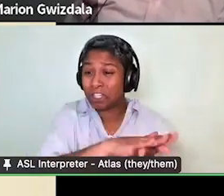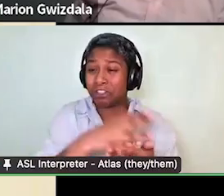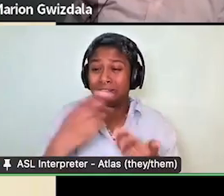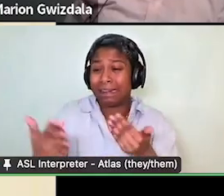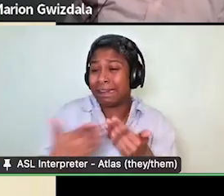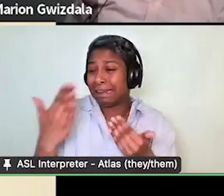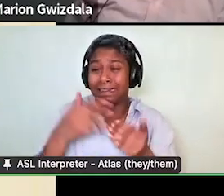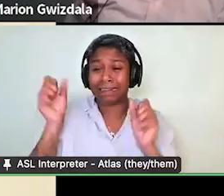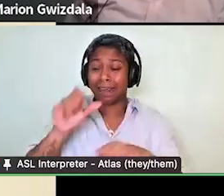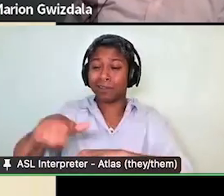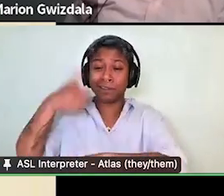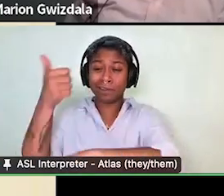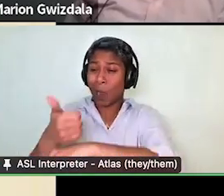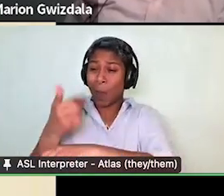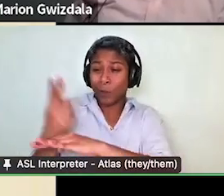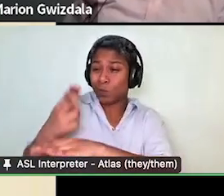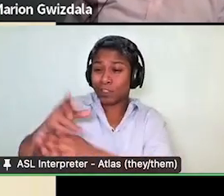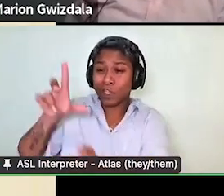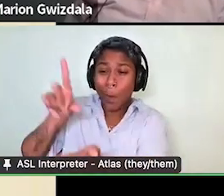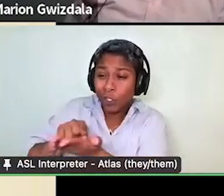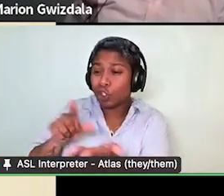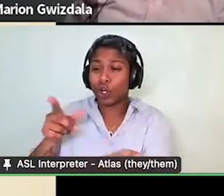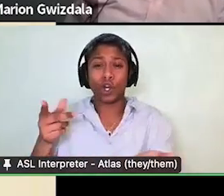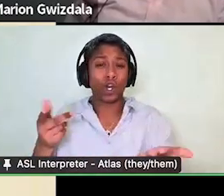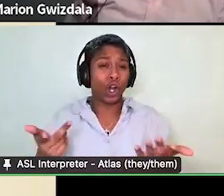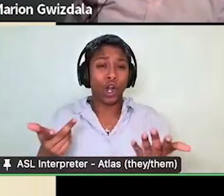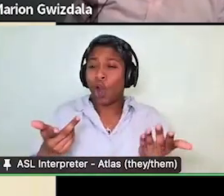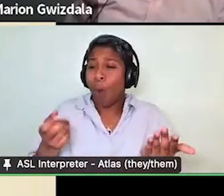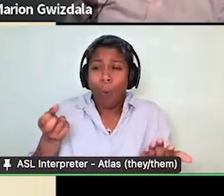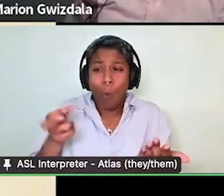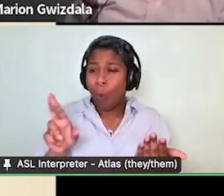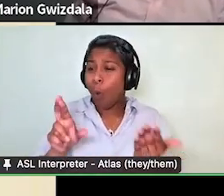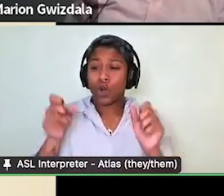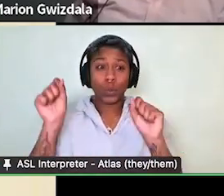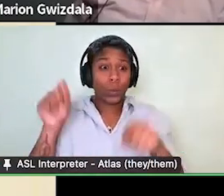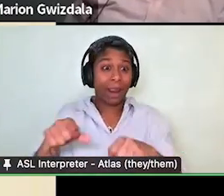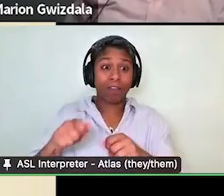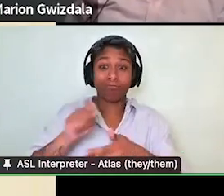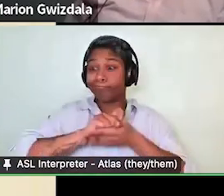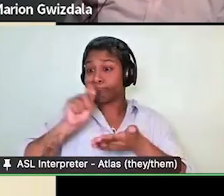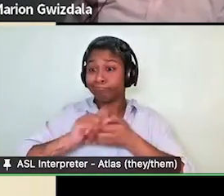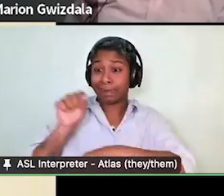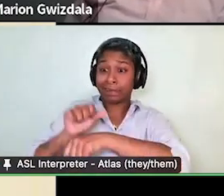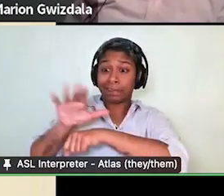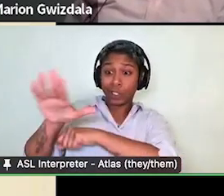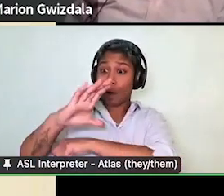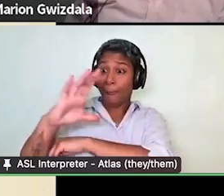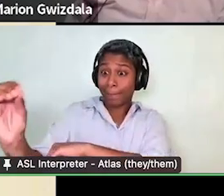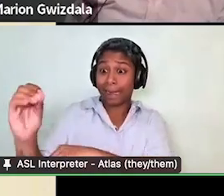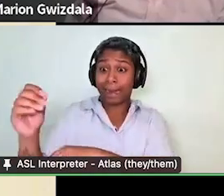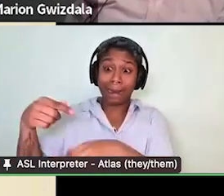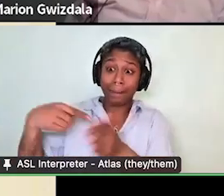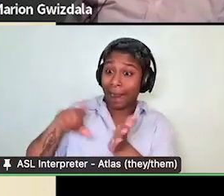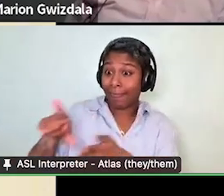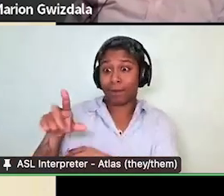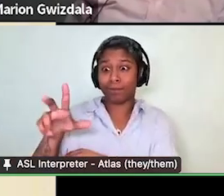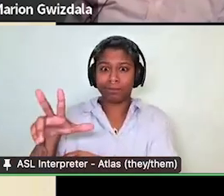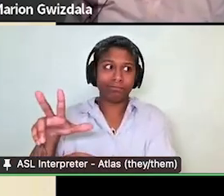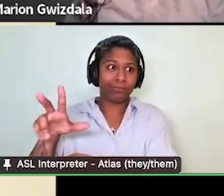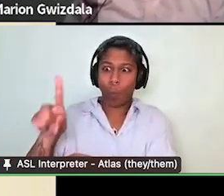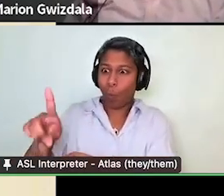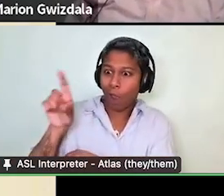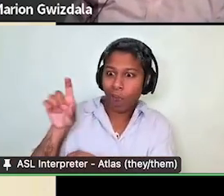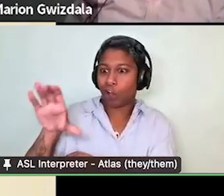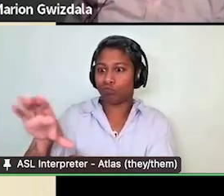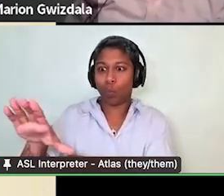that you can write to and you can pay them $100, $200, $300, and you can get a little card that